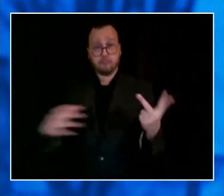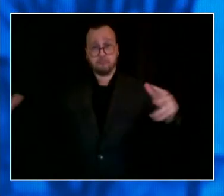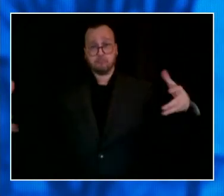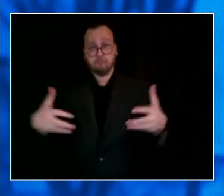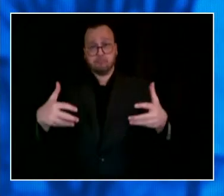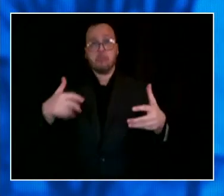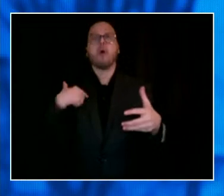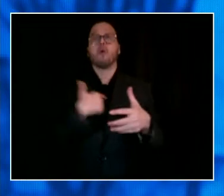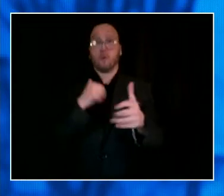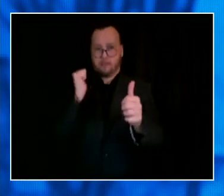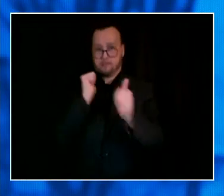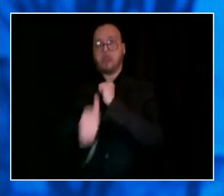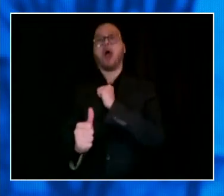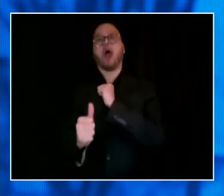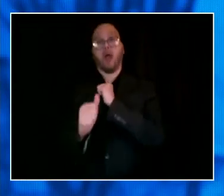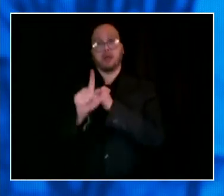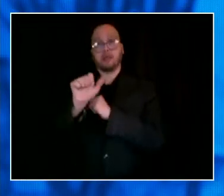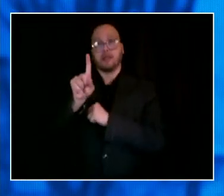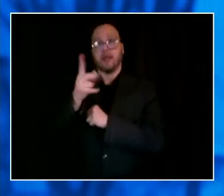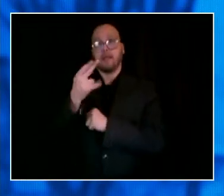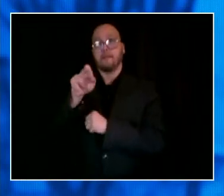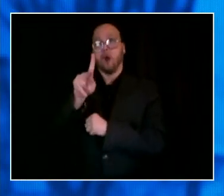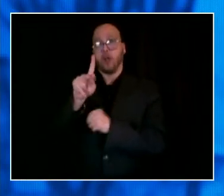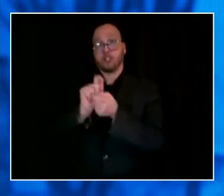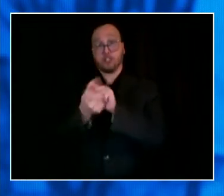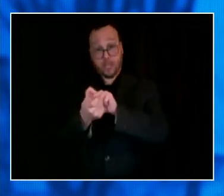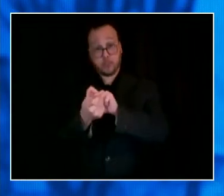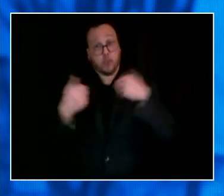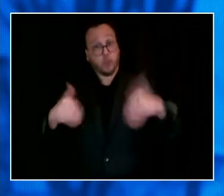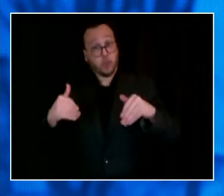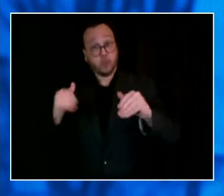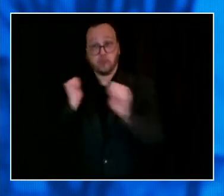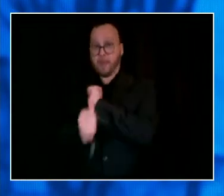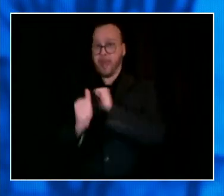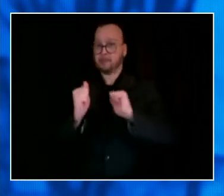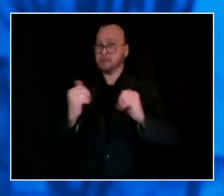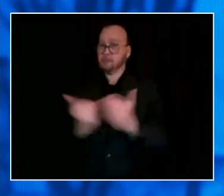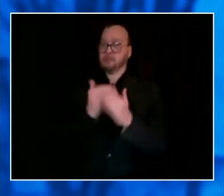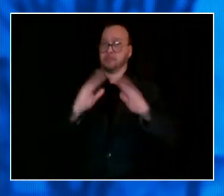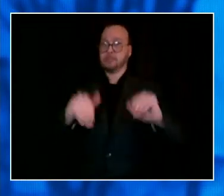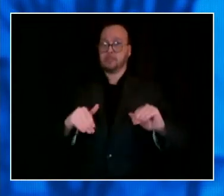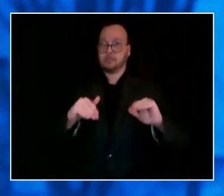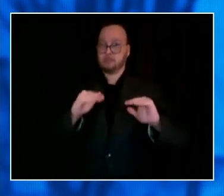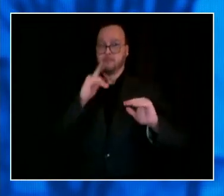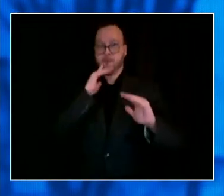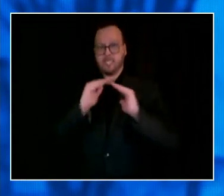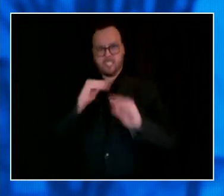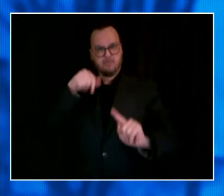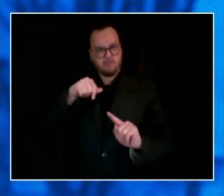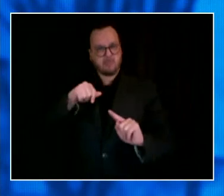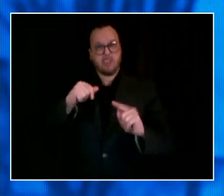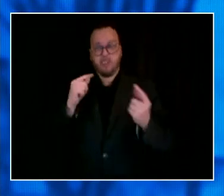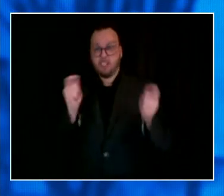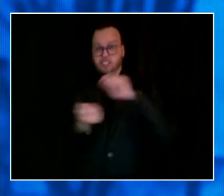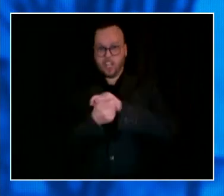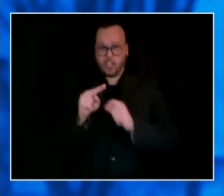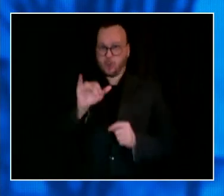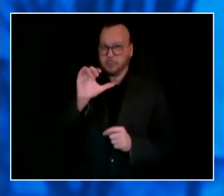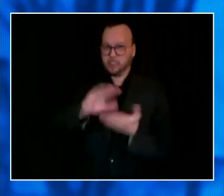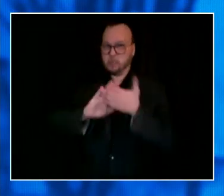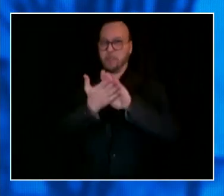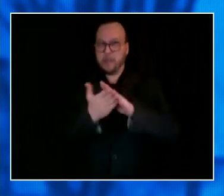landmark changes to unlock new housing and finally turn New York City into a city of yes.